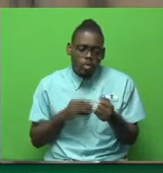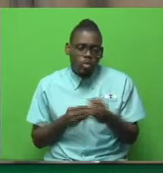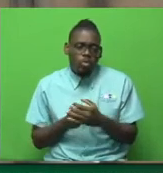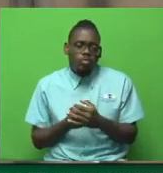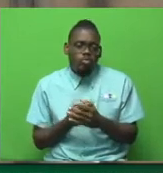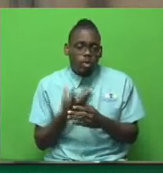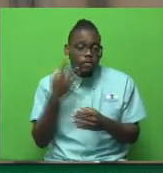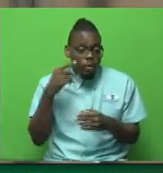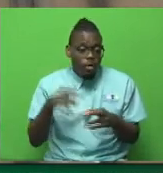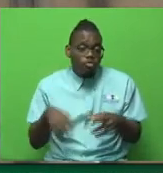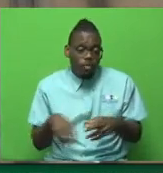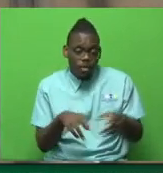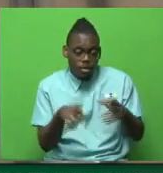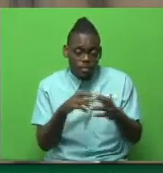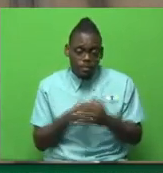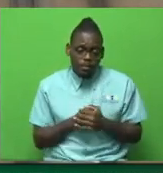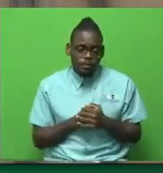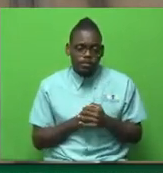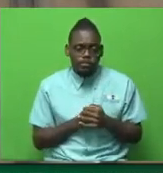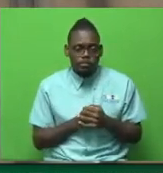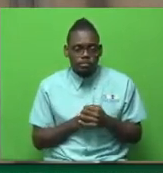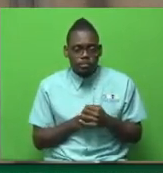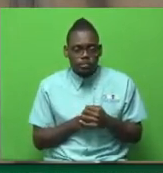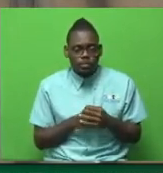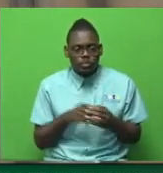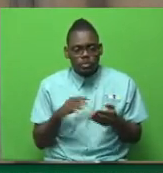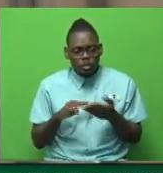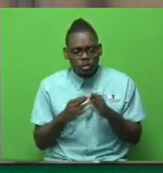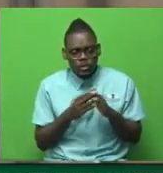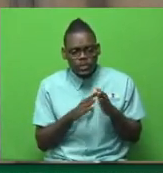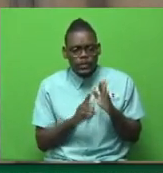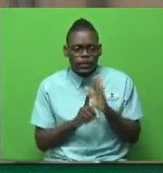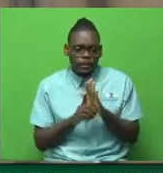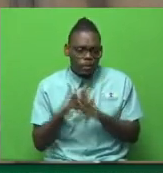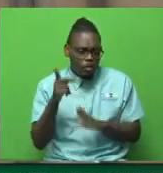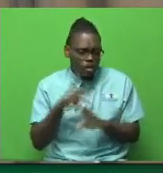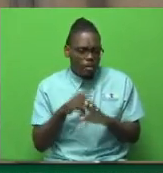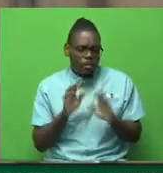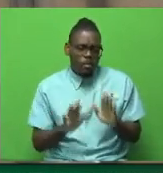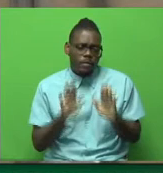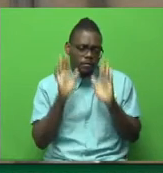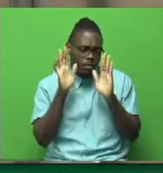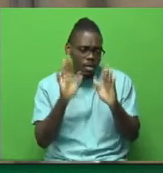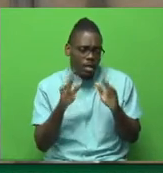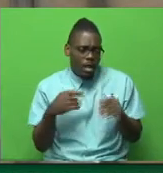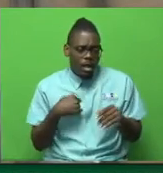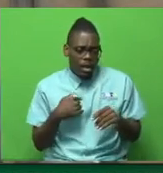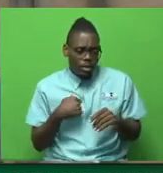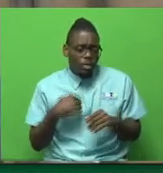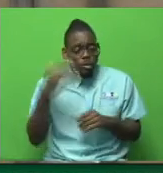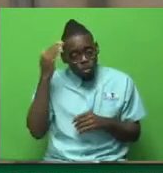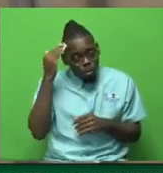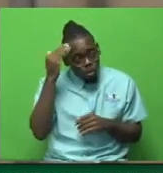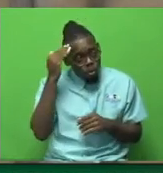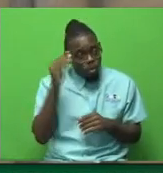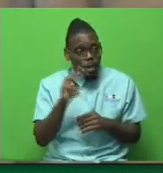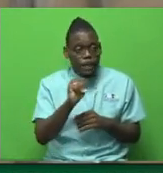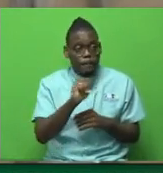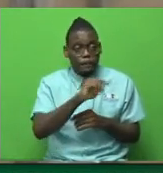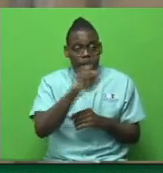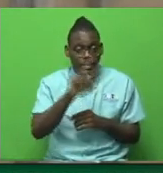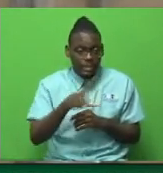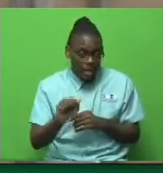that Community program is excellent and I know manzanella will agree with you thank you